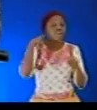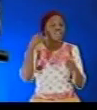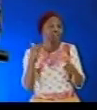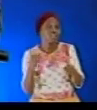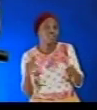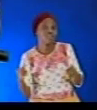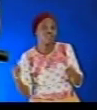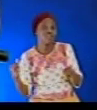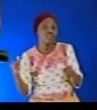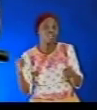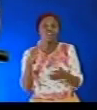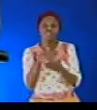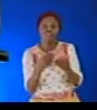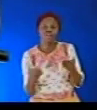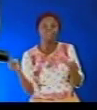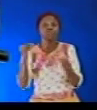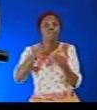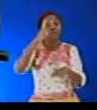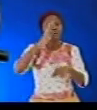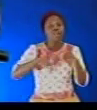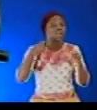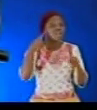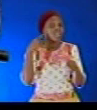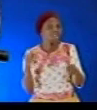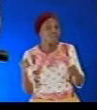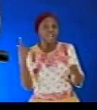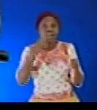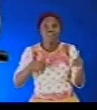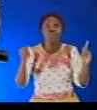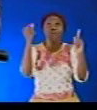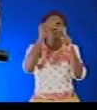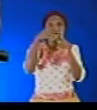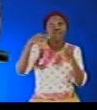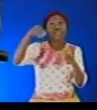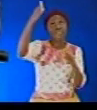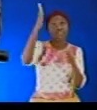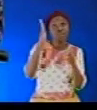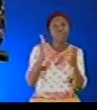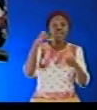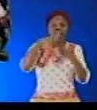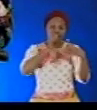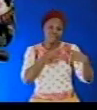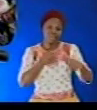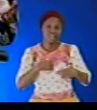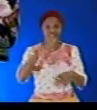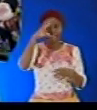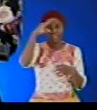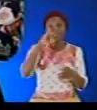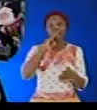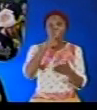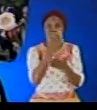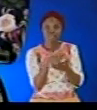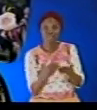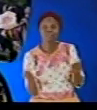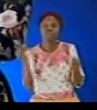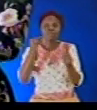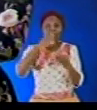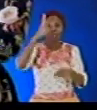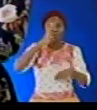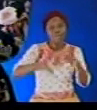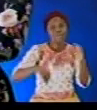gold. Something more than gold. The word of God in the heart of man is something more than